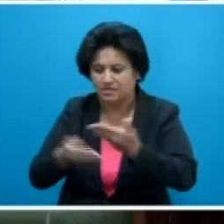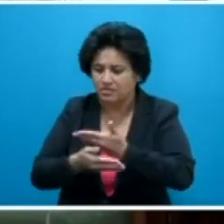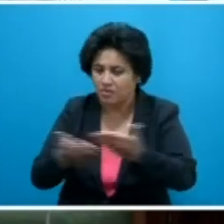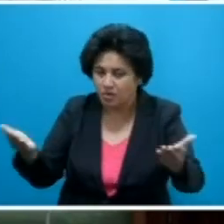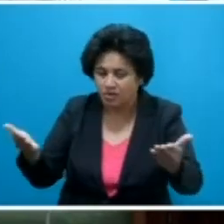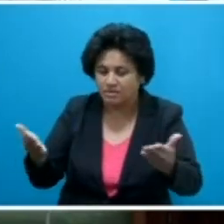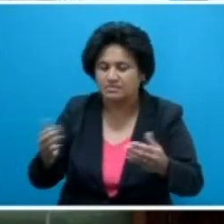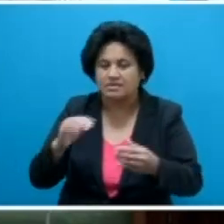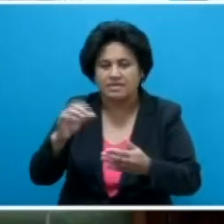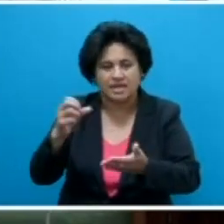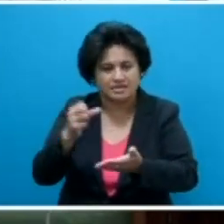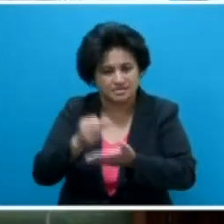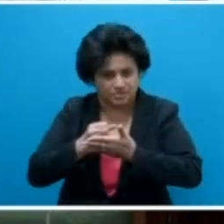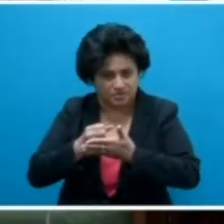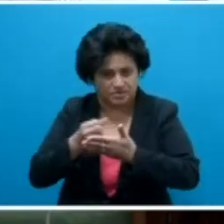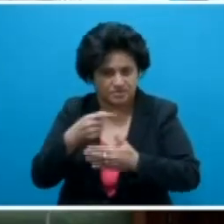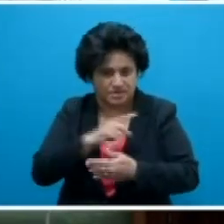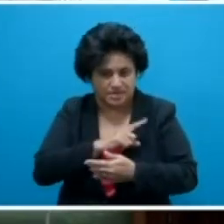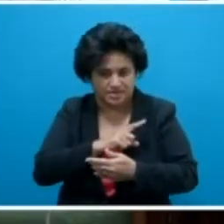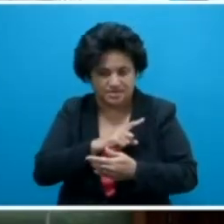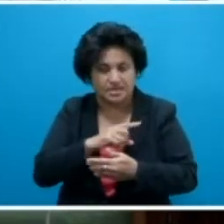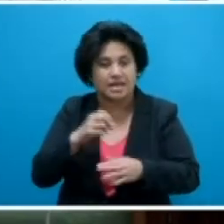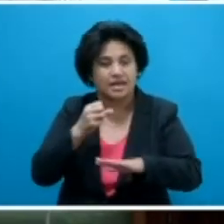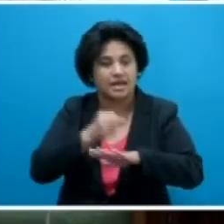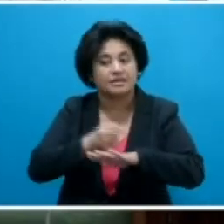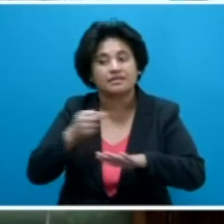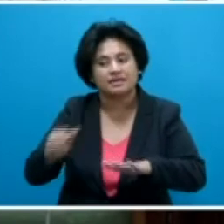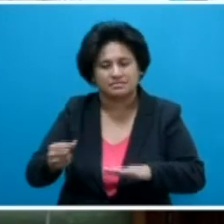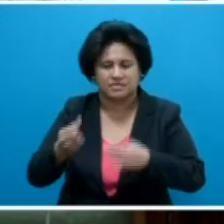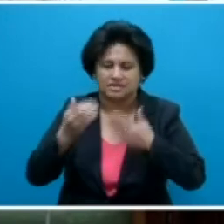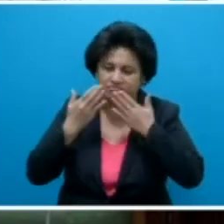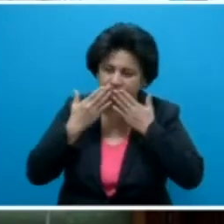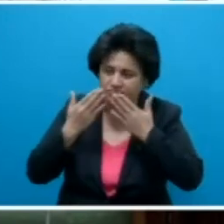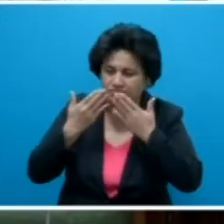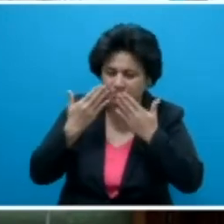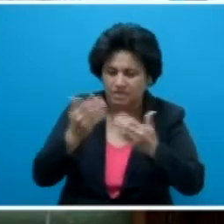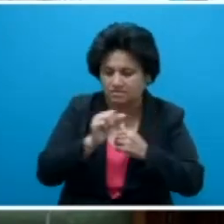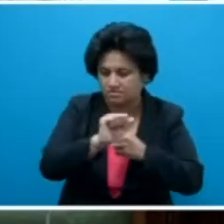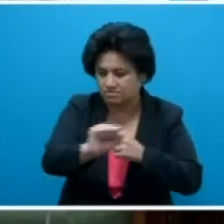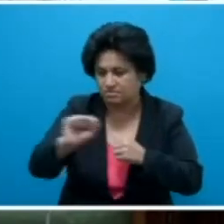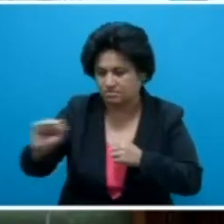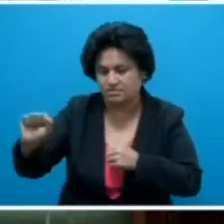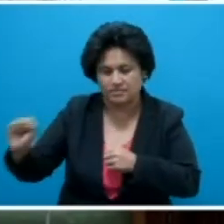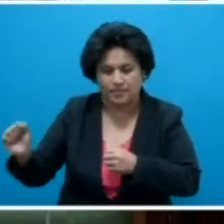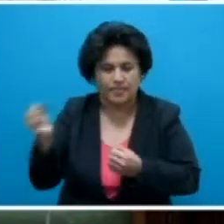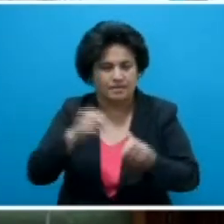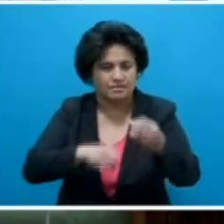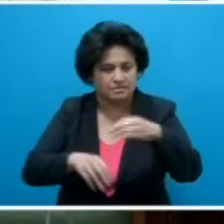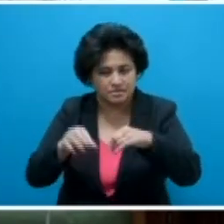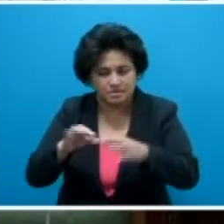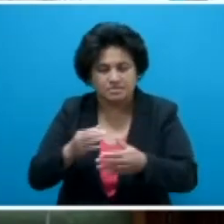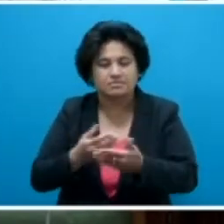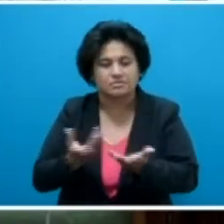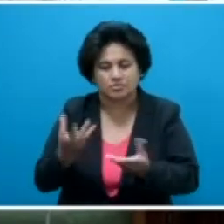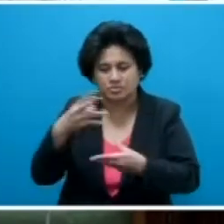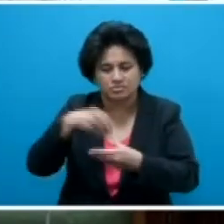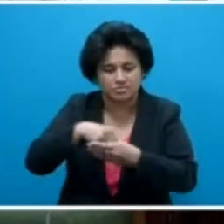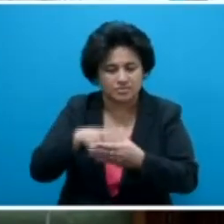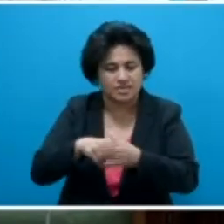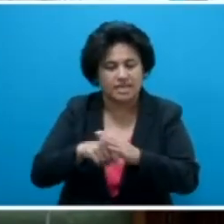convey government's appreciation to all the people of Fiji for taking part in our national tree planting